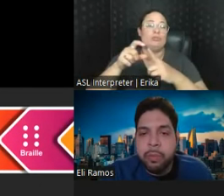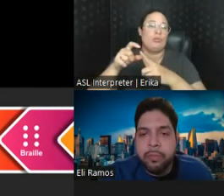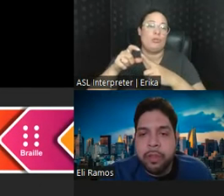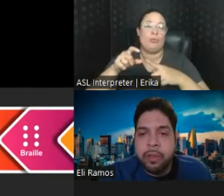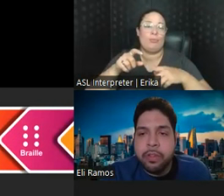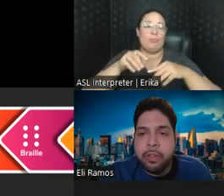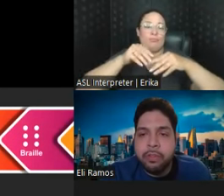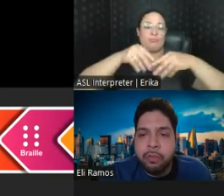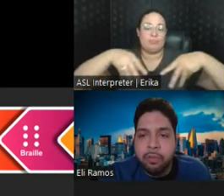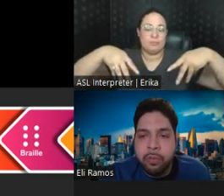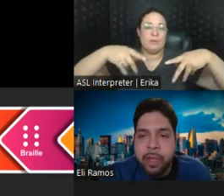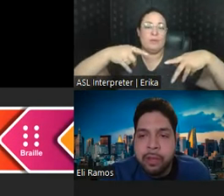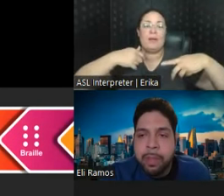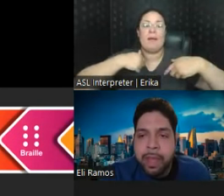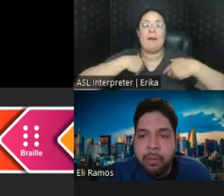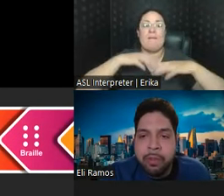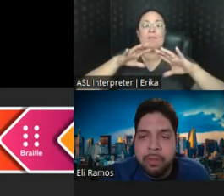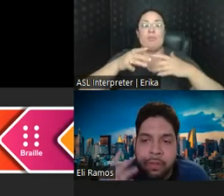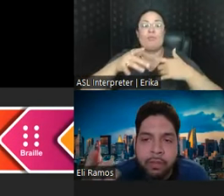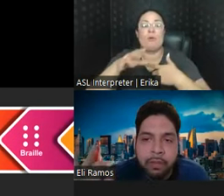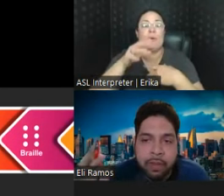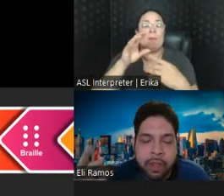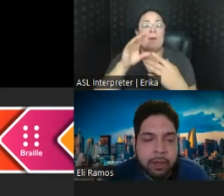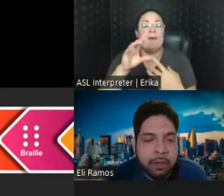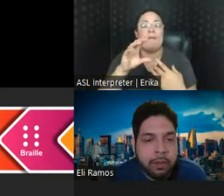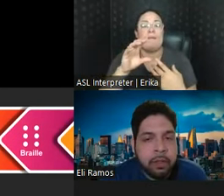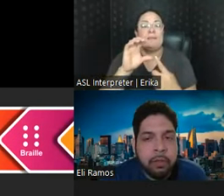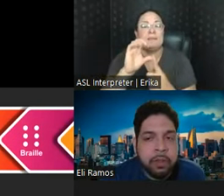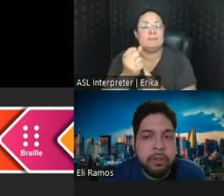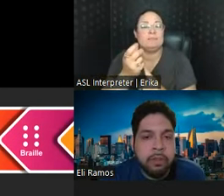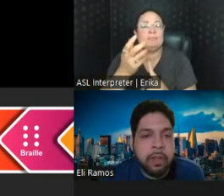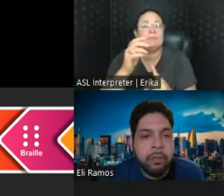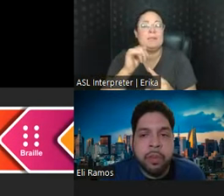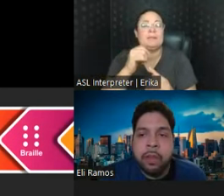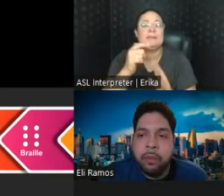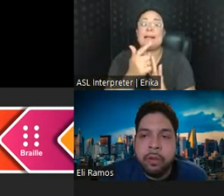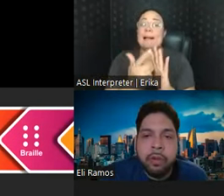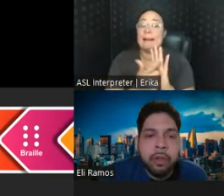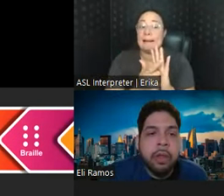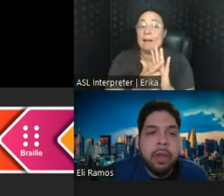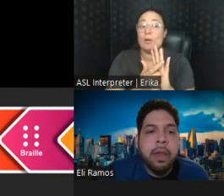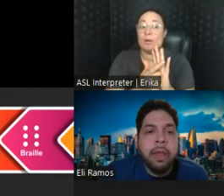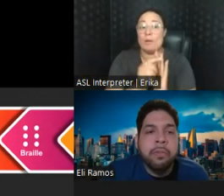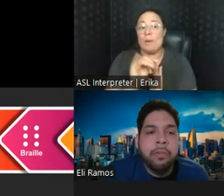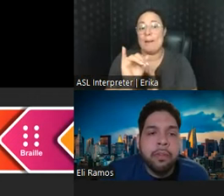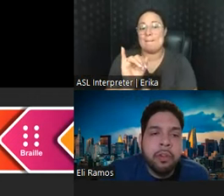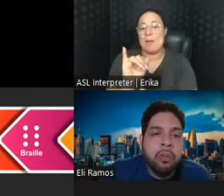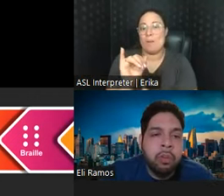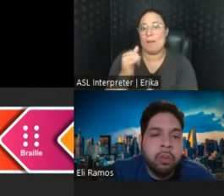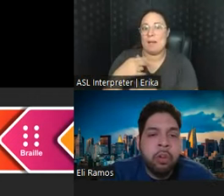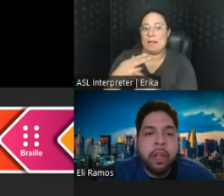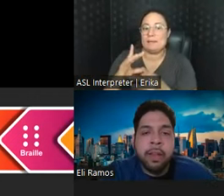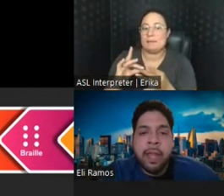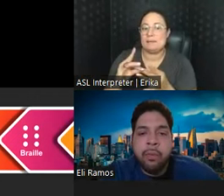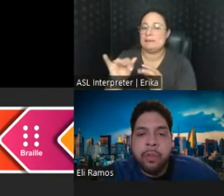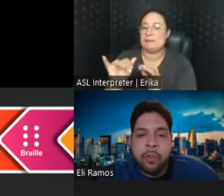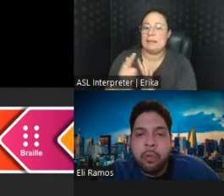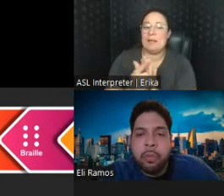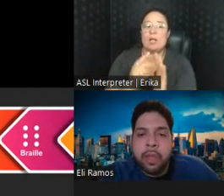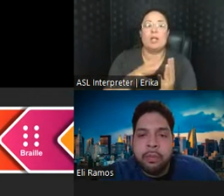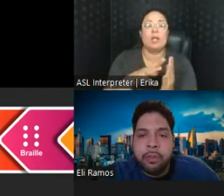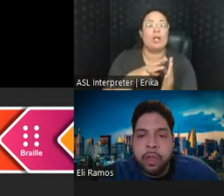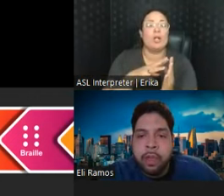it's a group of conditions due to an impairment, and this is again in the legal sense that I'm using that word, in physical, learning,